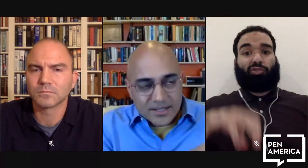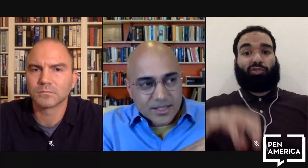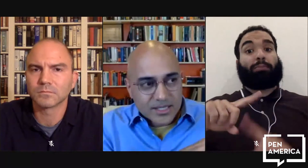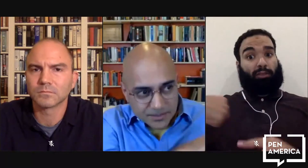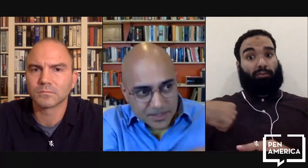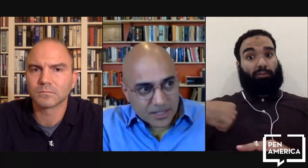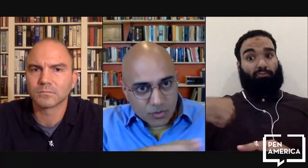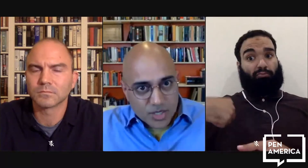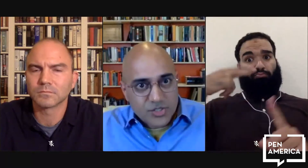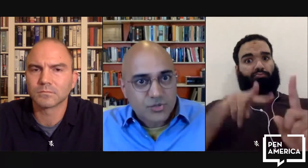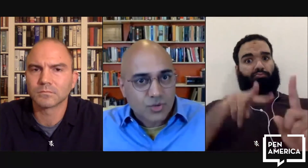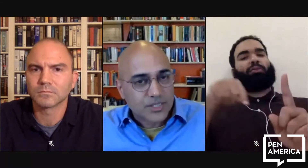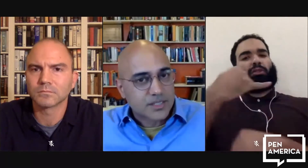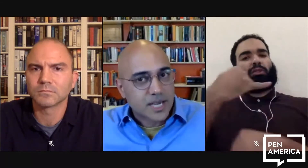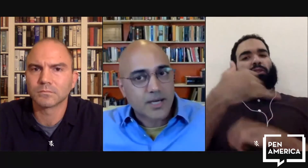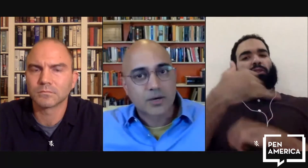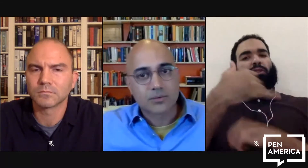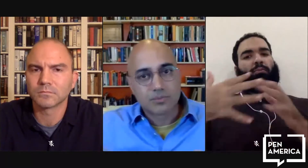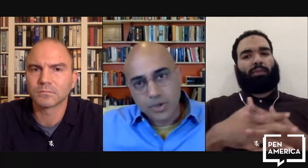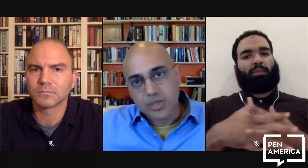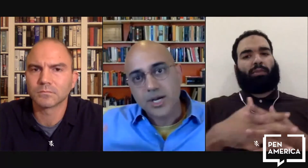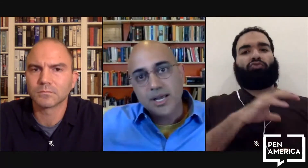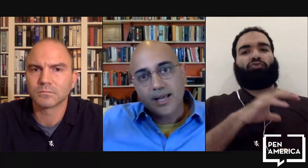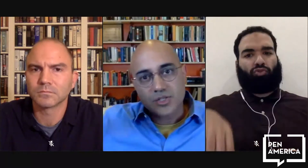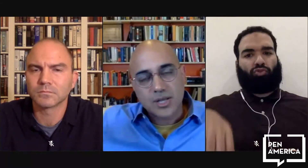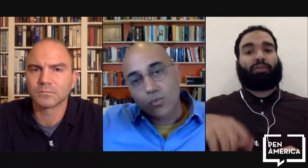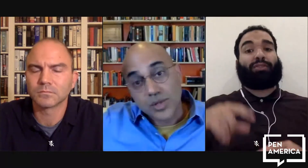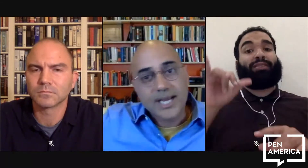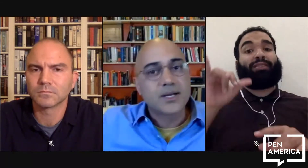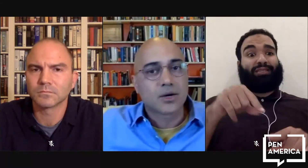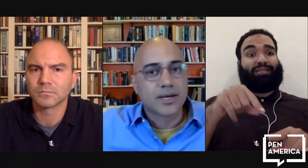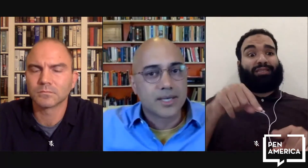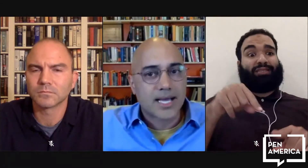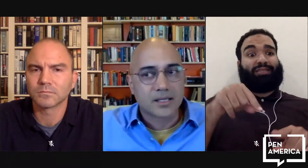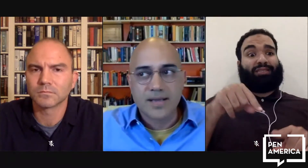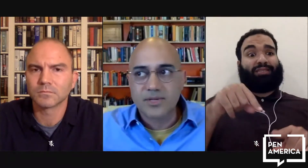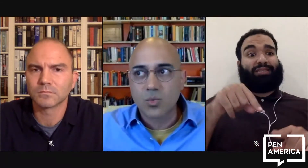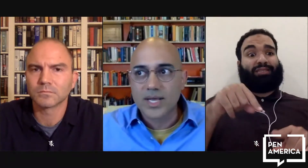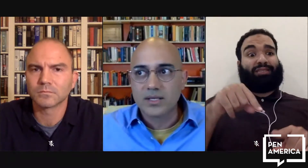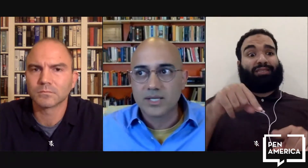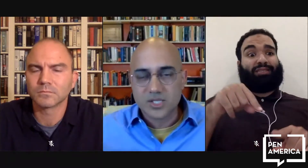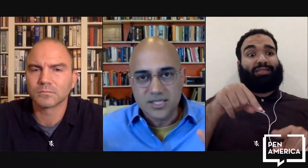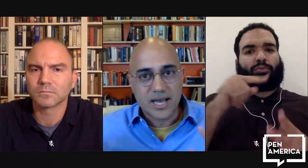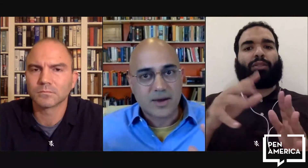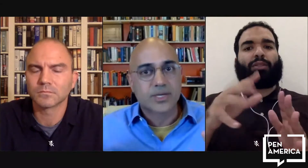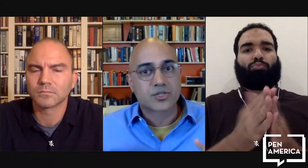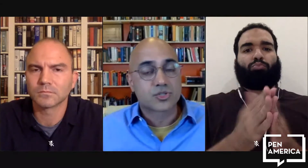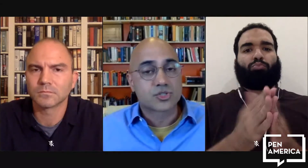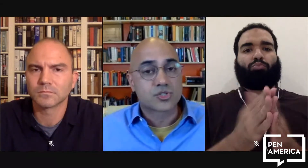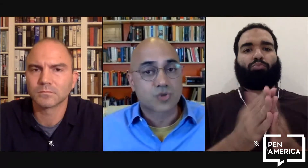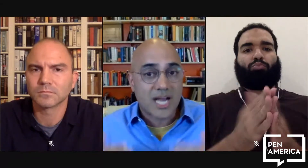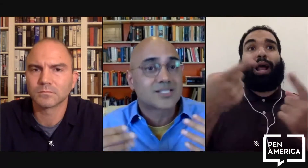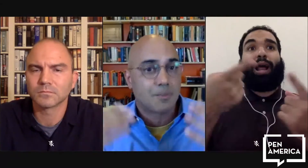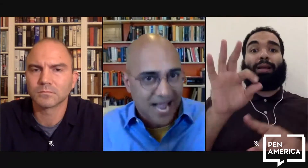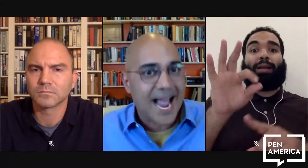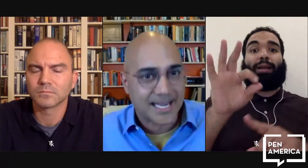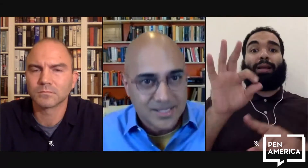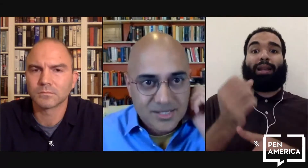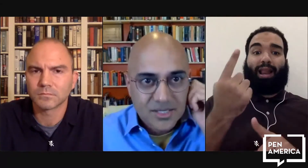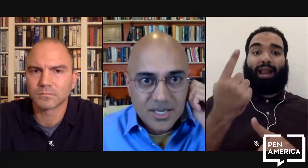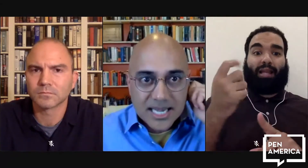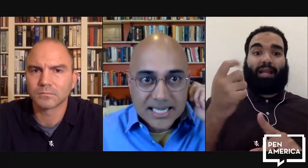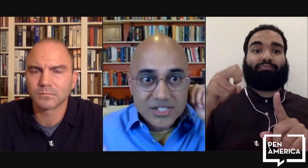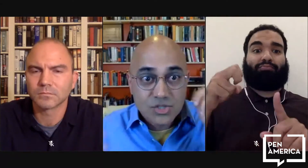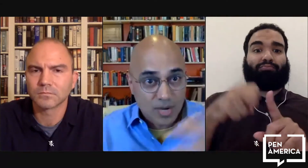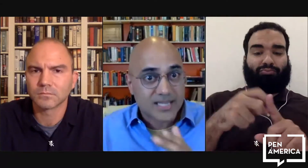that is something that runs throughout the entire book, so that later at 9/11, when this narrator tries to